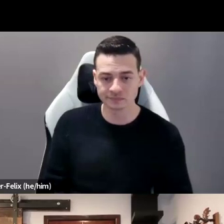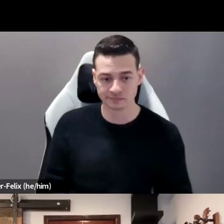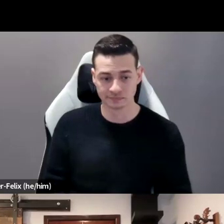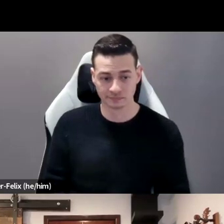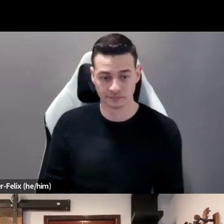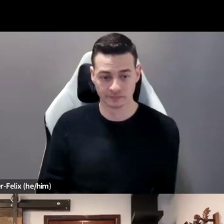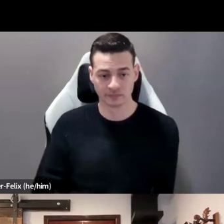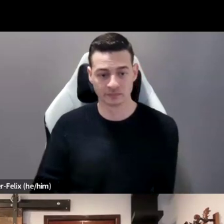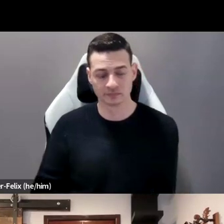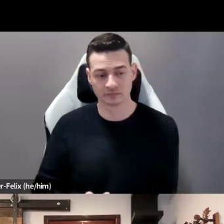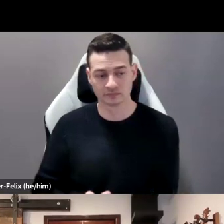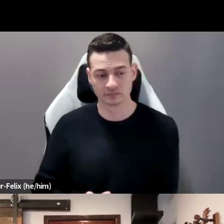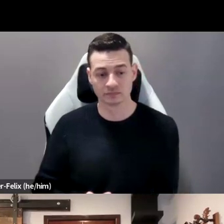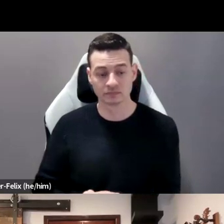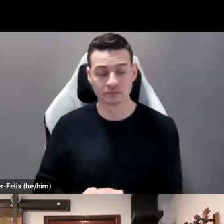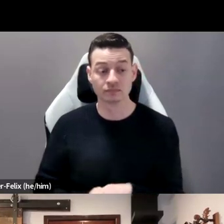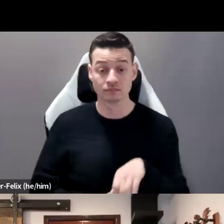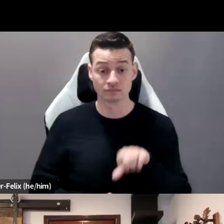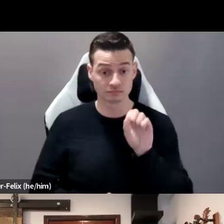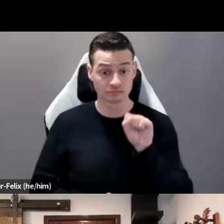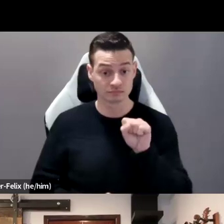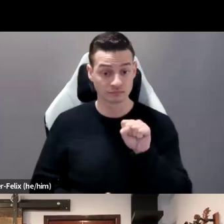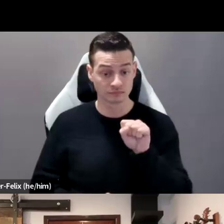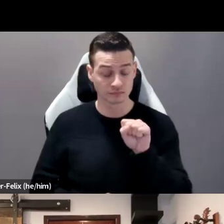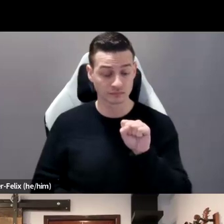Yeah, I wasn't super